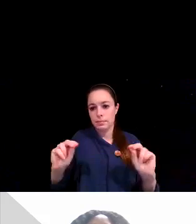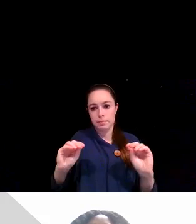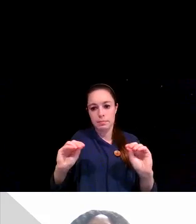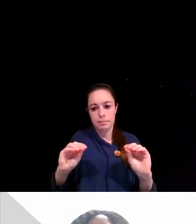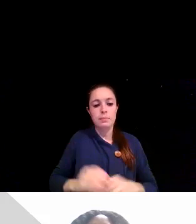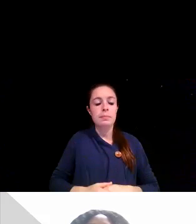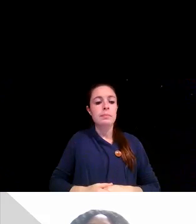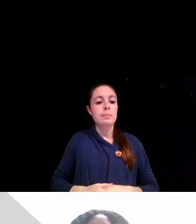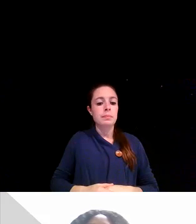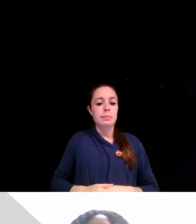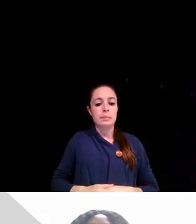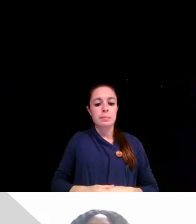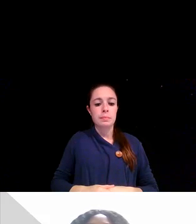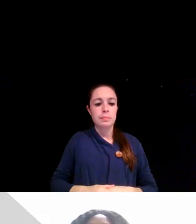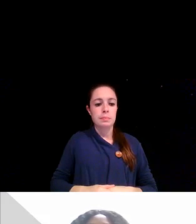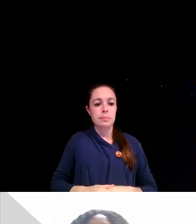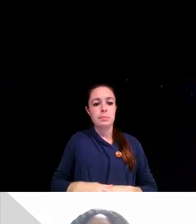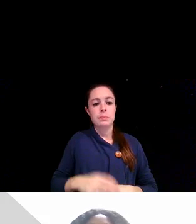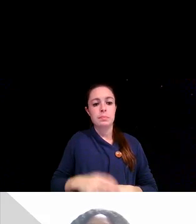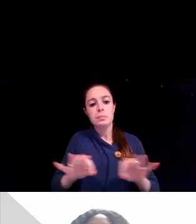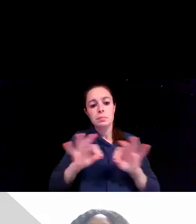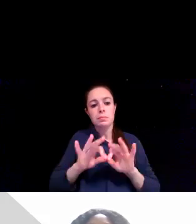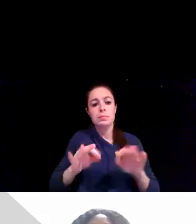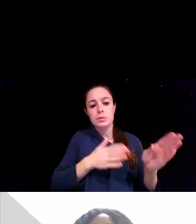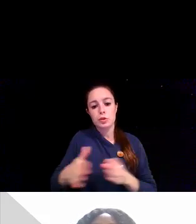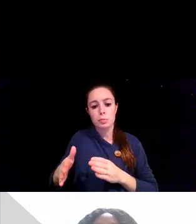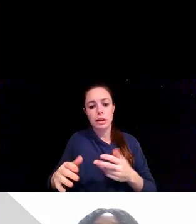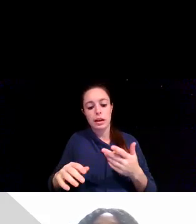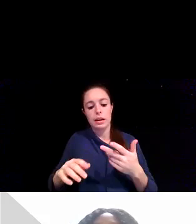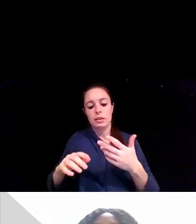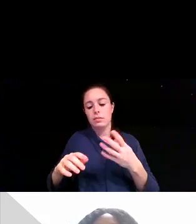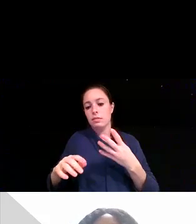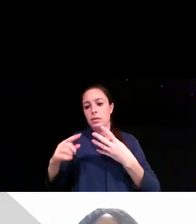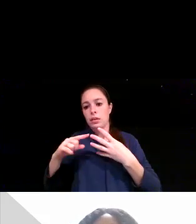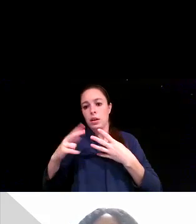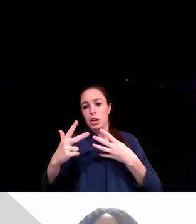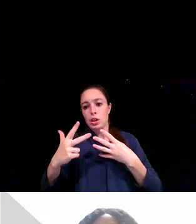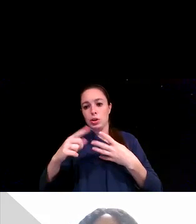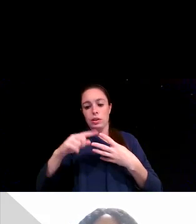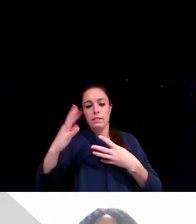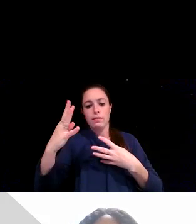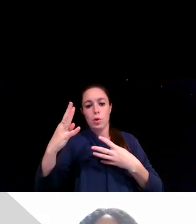You would see that the Essential Plan 3 and 4 are put under the same